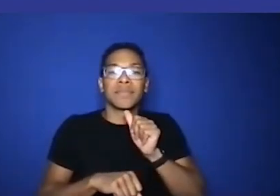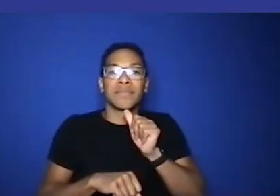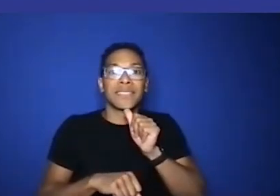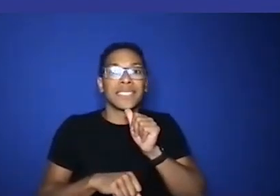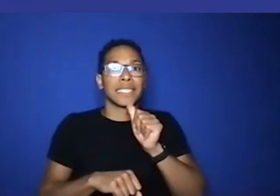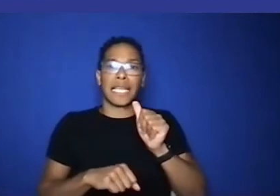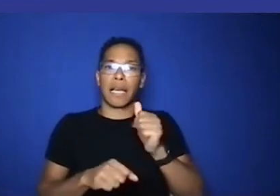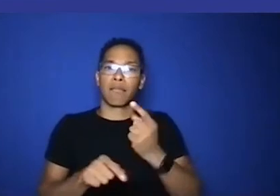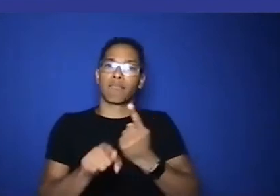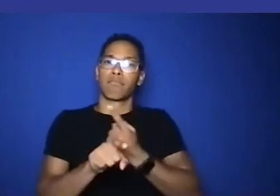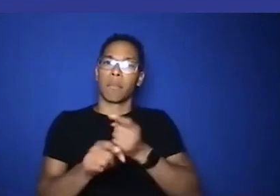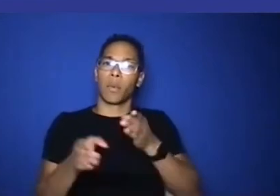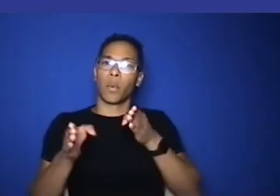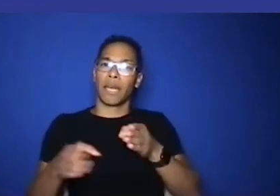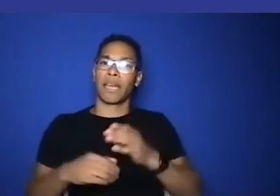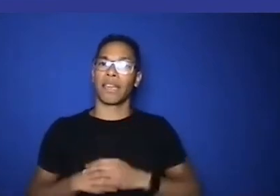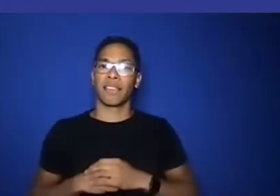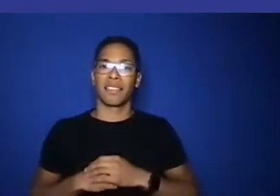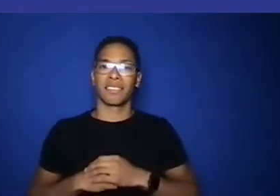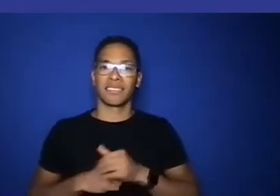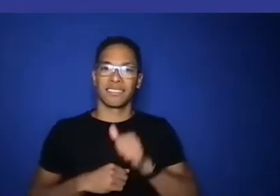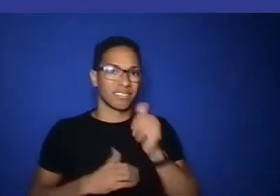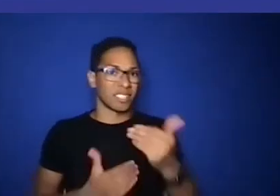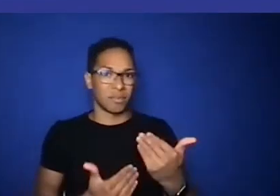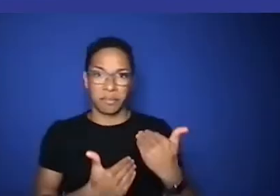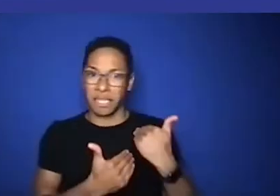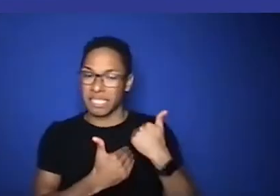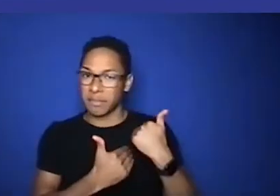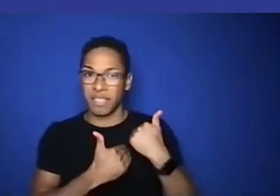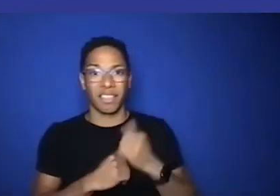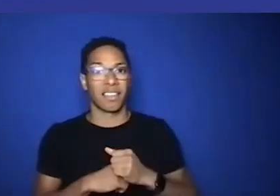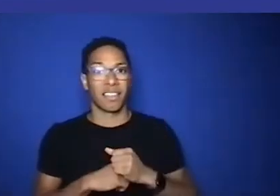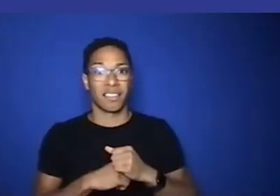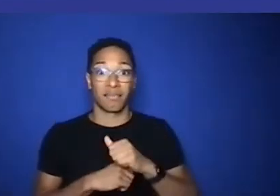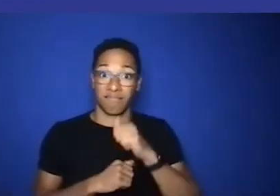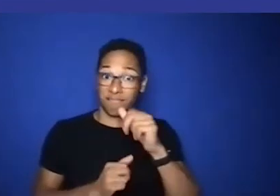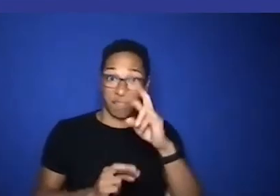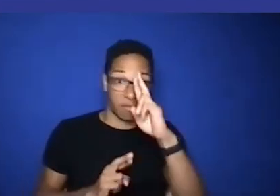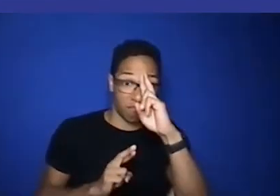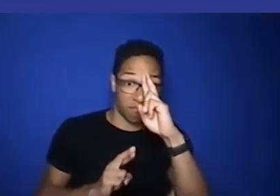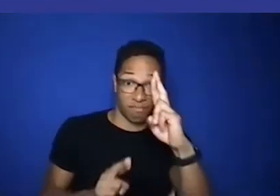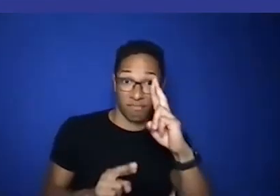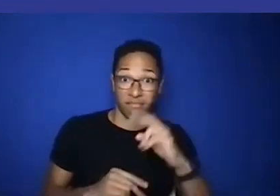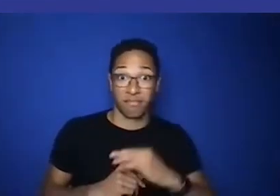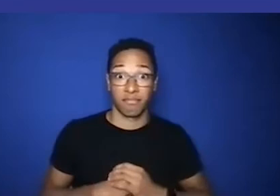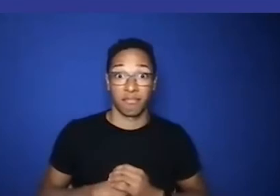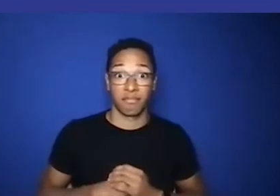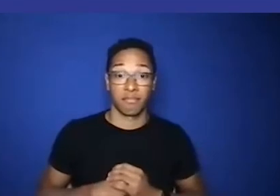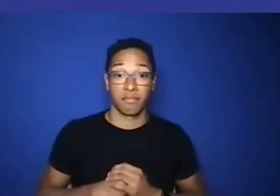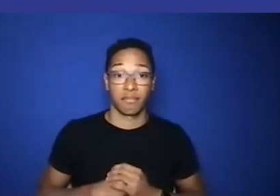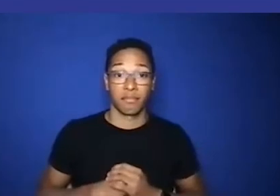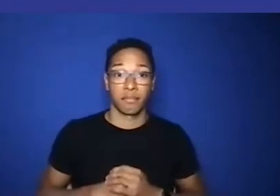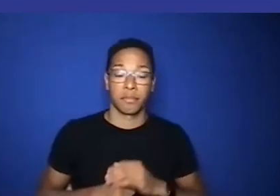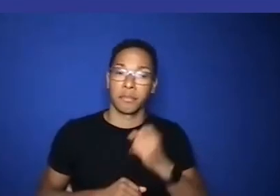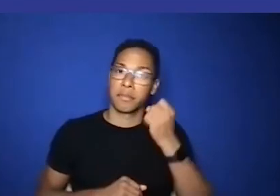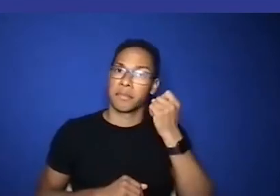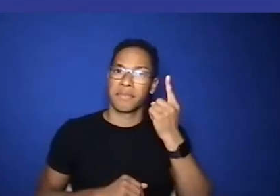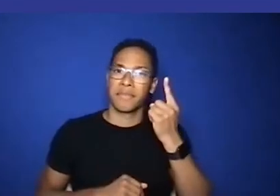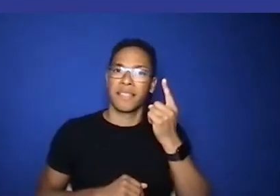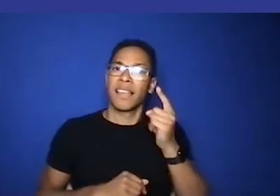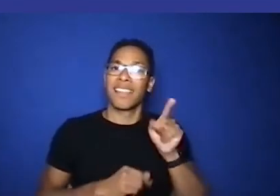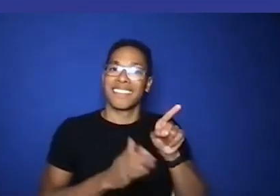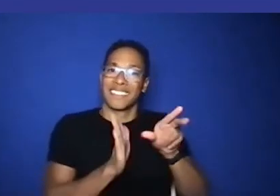aren't respectful. but they're not for